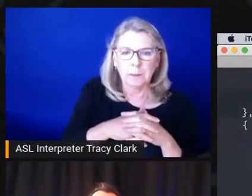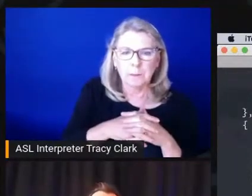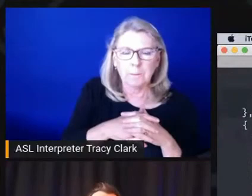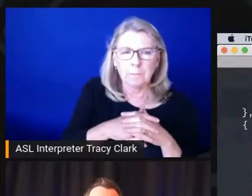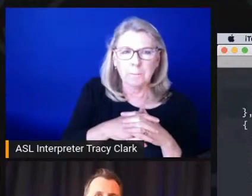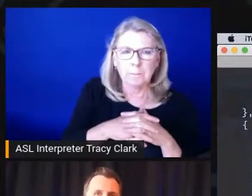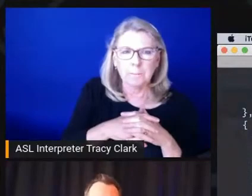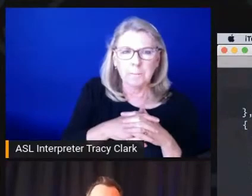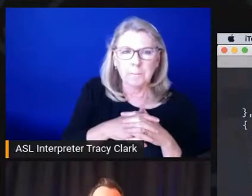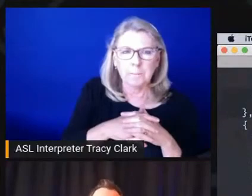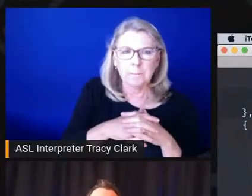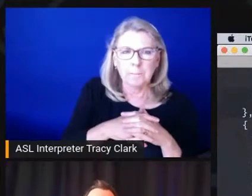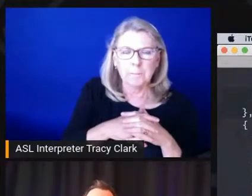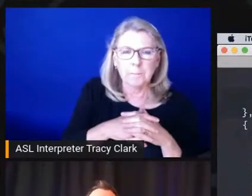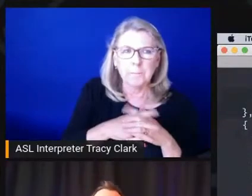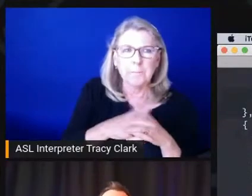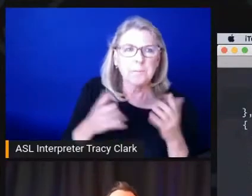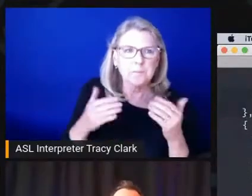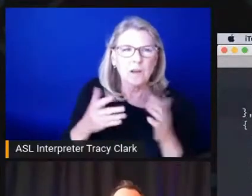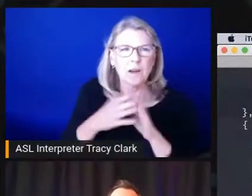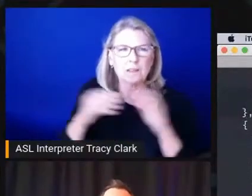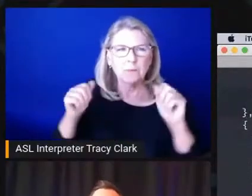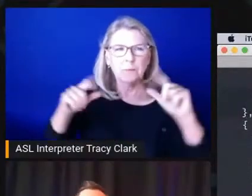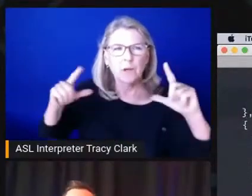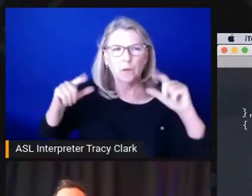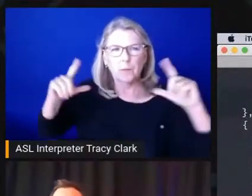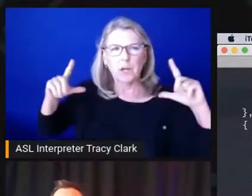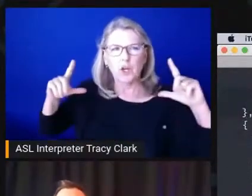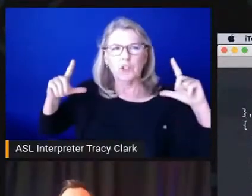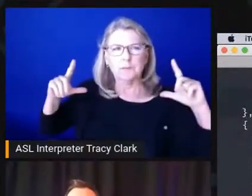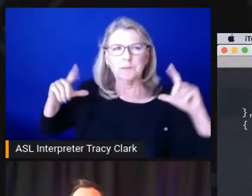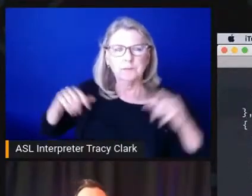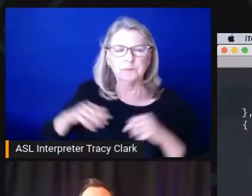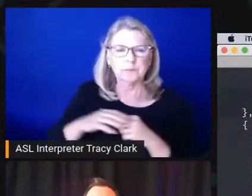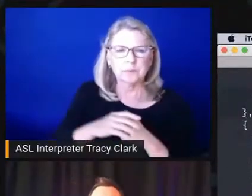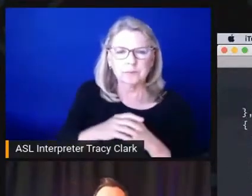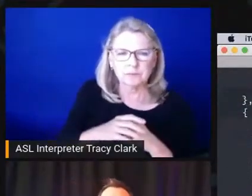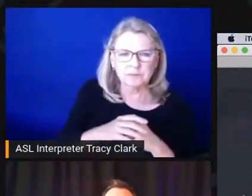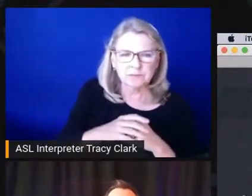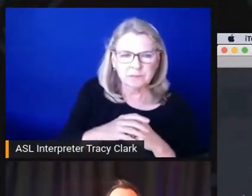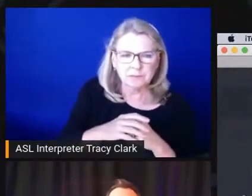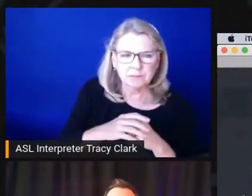Keep going. A few more times. Okay.